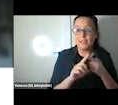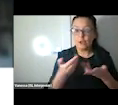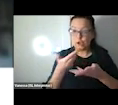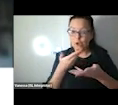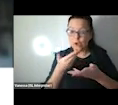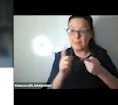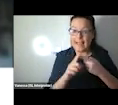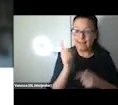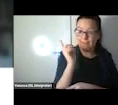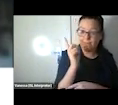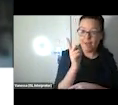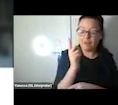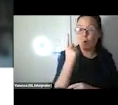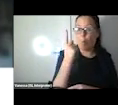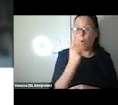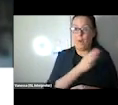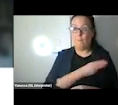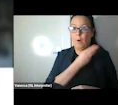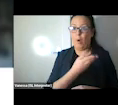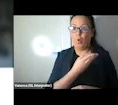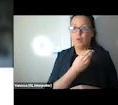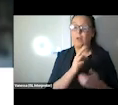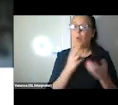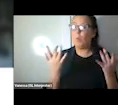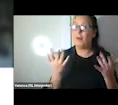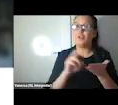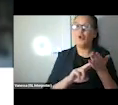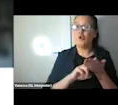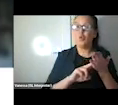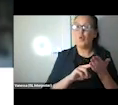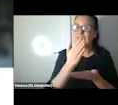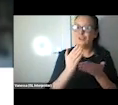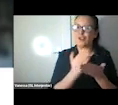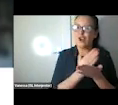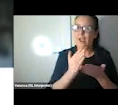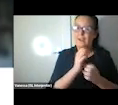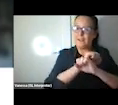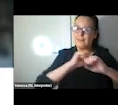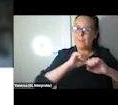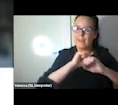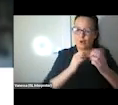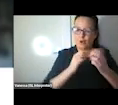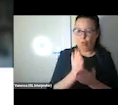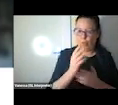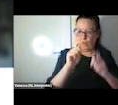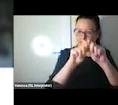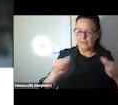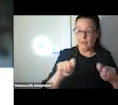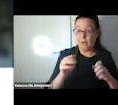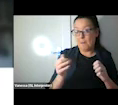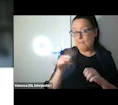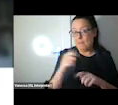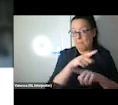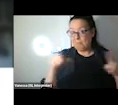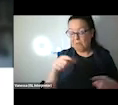which was to use shared spaces throughout the central part of the town. Now, for those of you who are familiar with shared